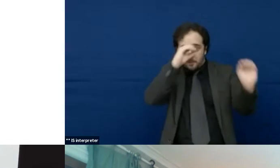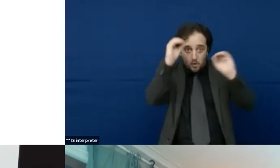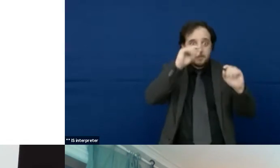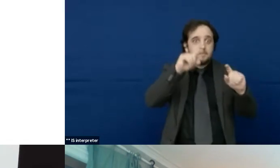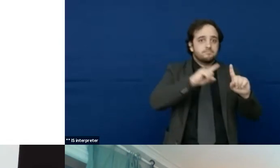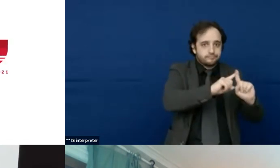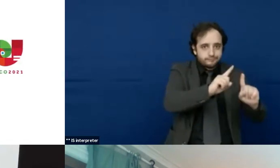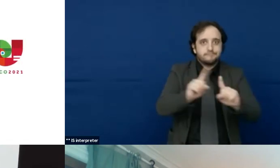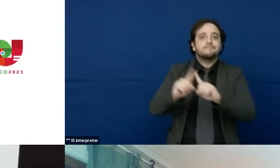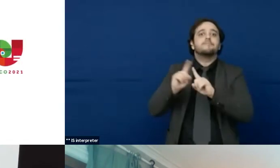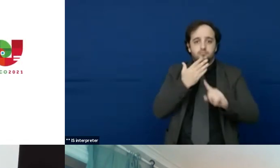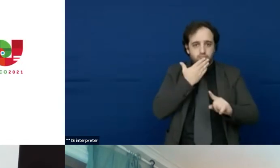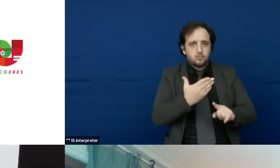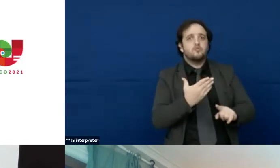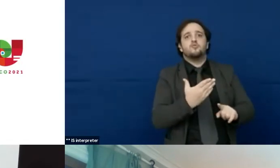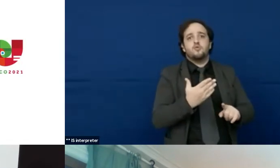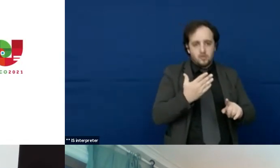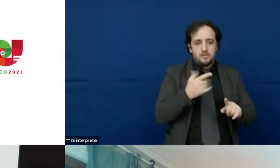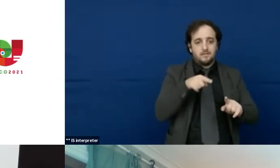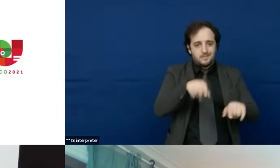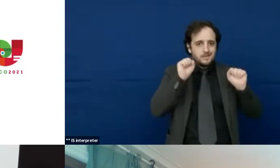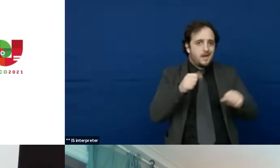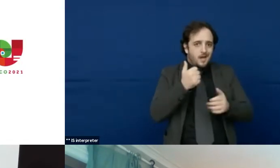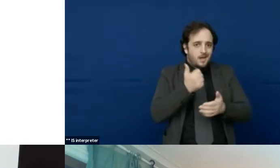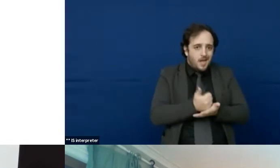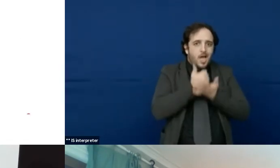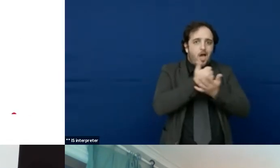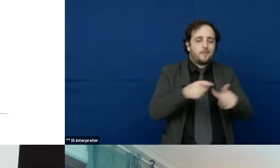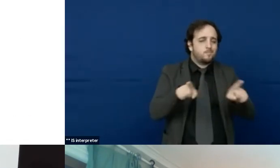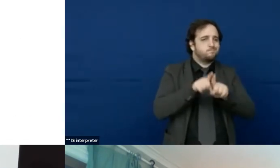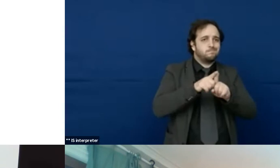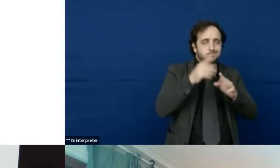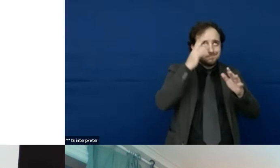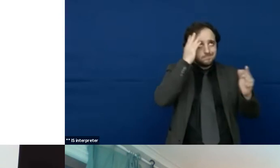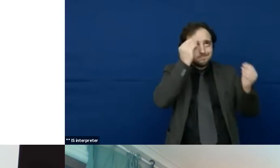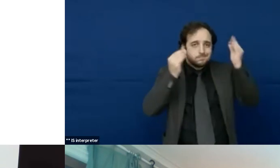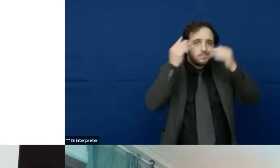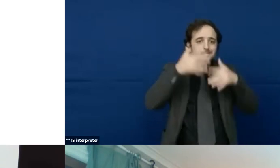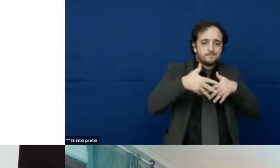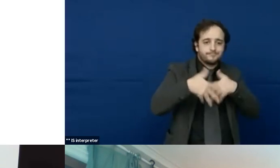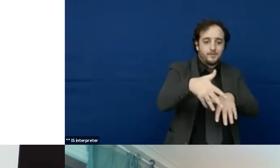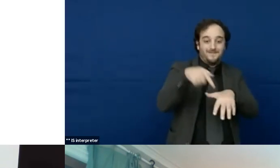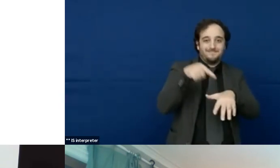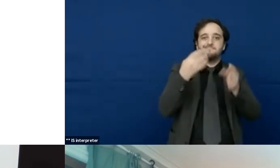we are talking about evidence-based interventions, we are not talking only about the golden